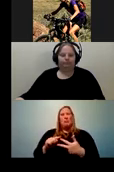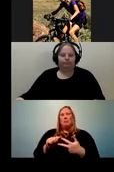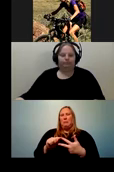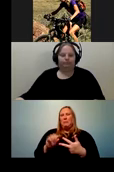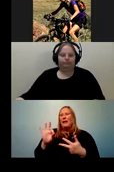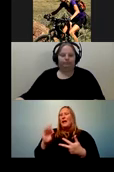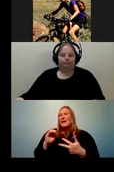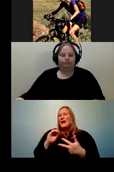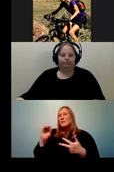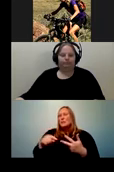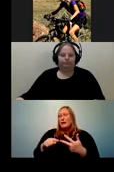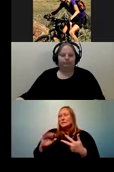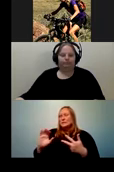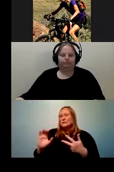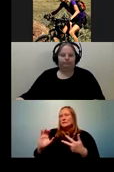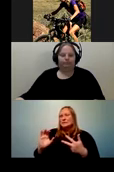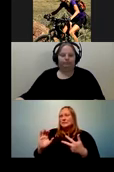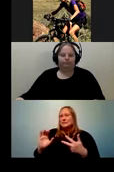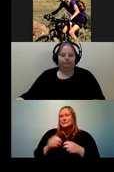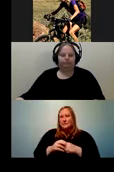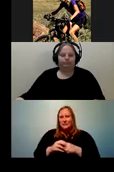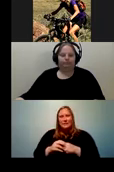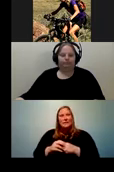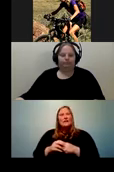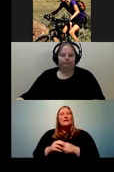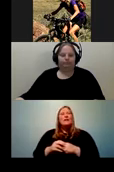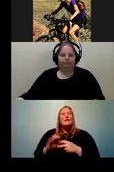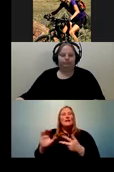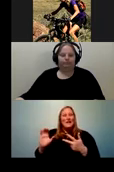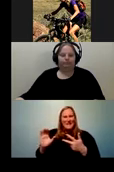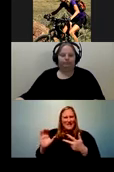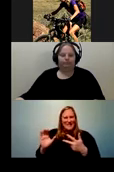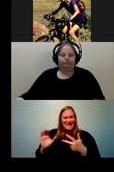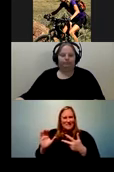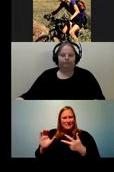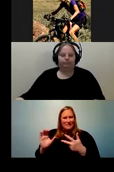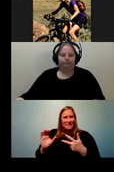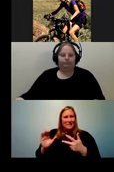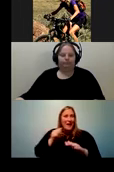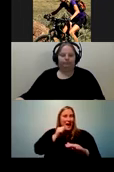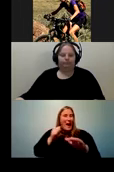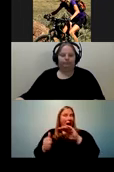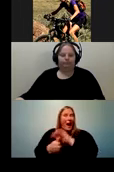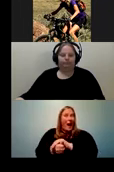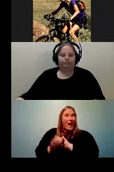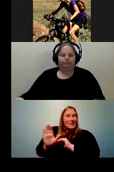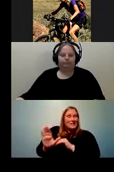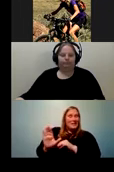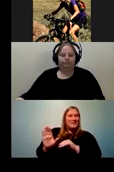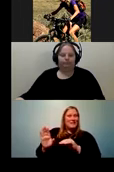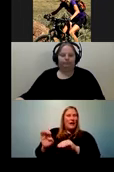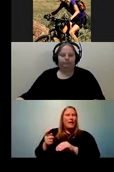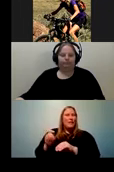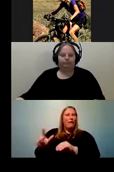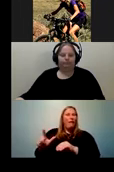these are C's. Oh, C is uptight and hides his unethical behaviors. Whoo, you got that right. All right, I'm going to